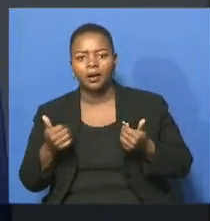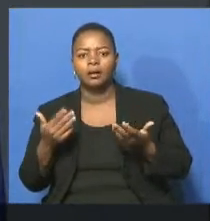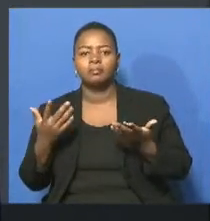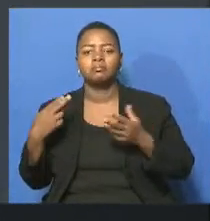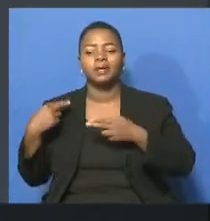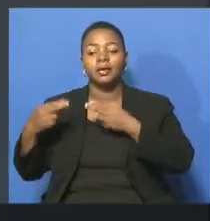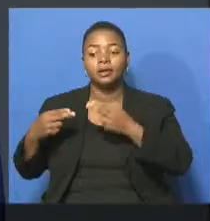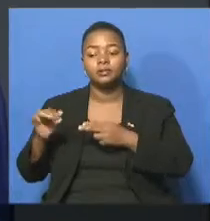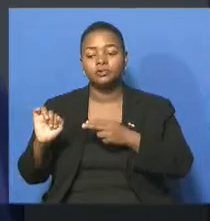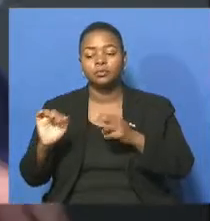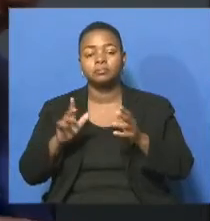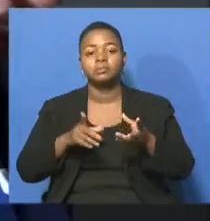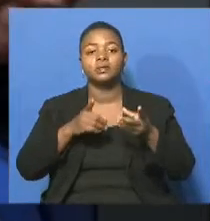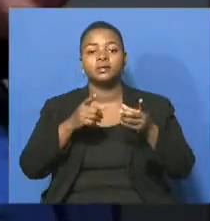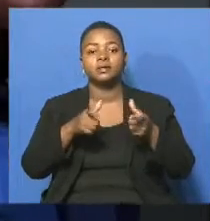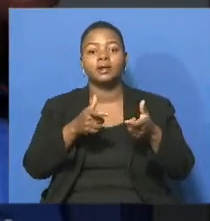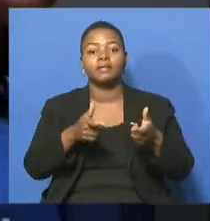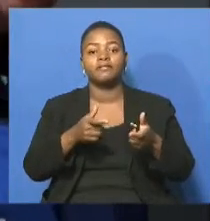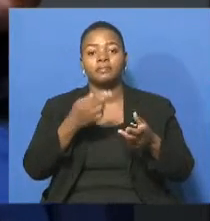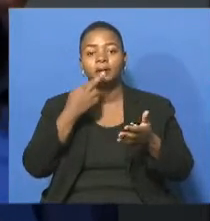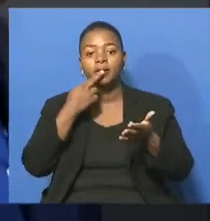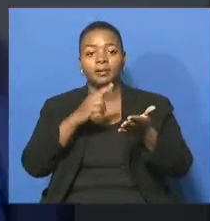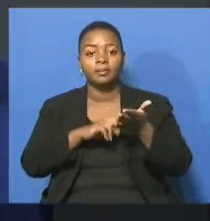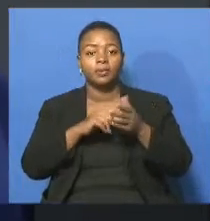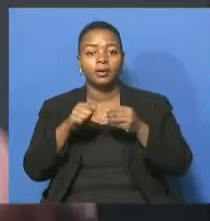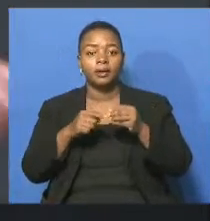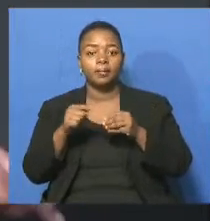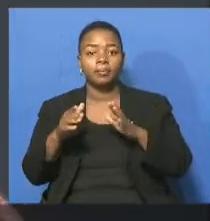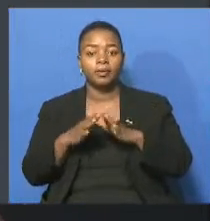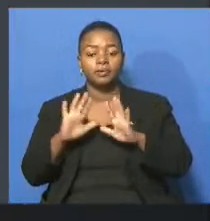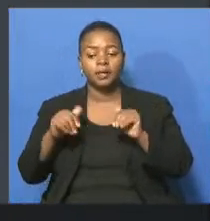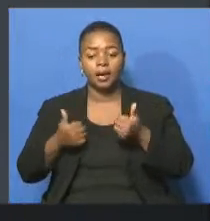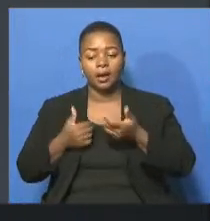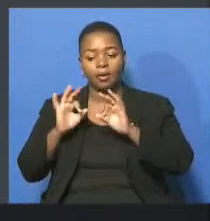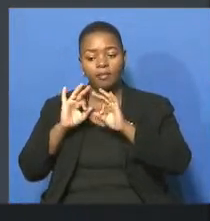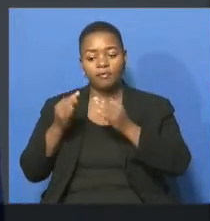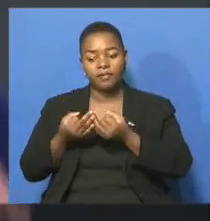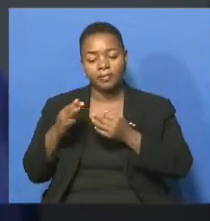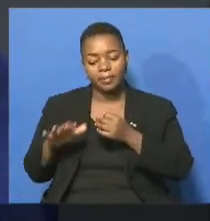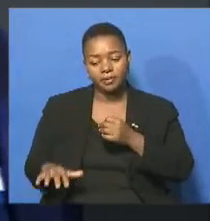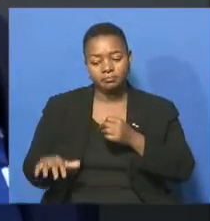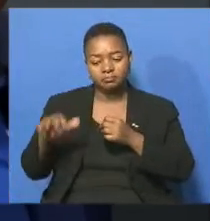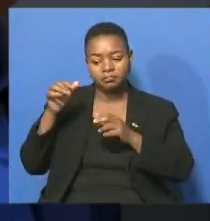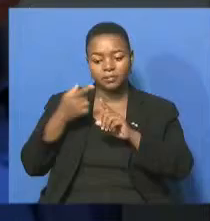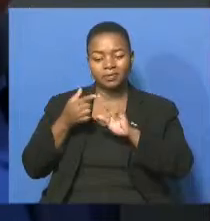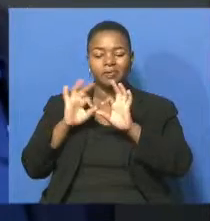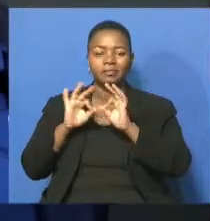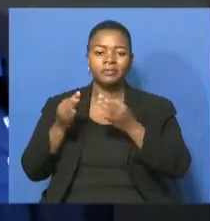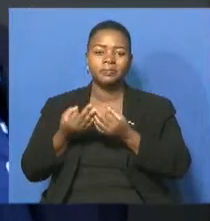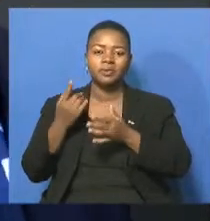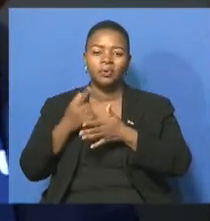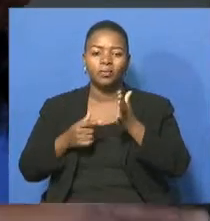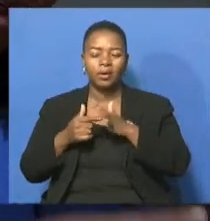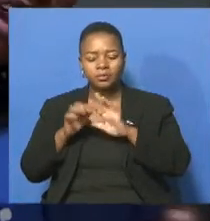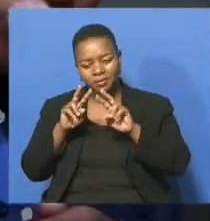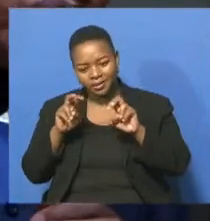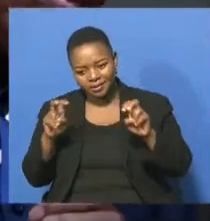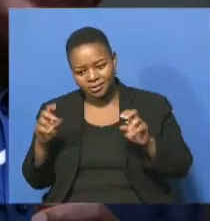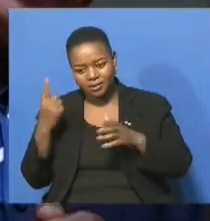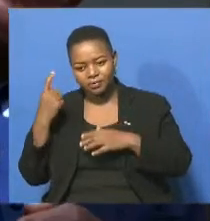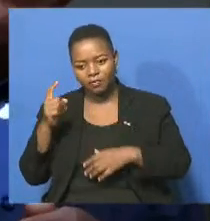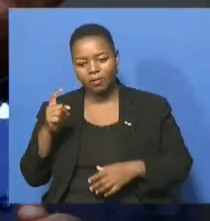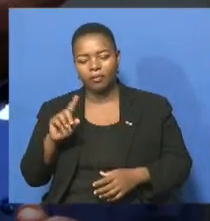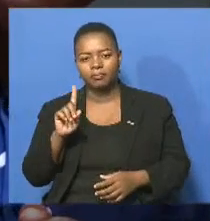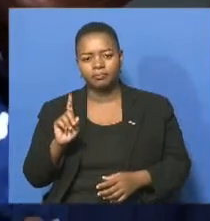produce a report regarding the background of the child. And what do these reports look into? They typically look